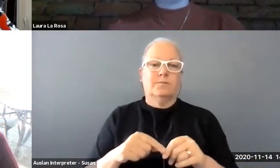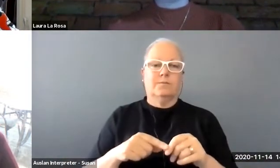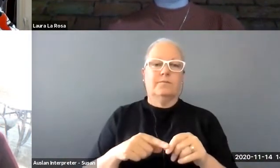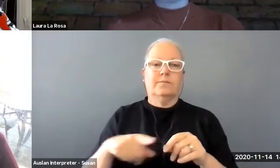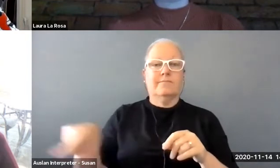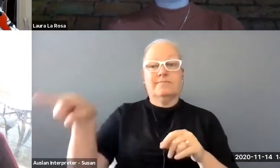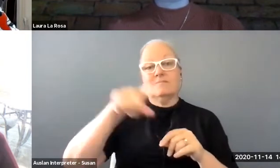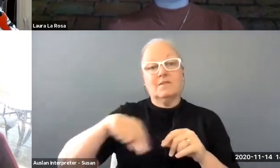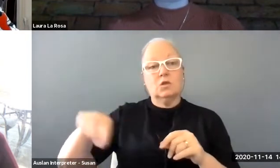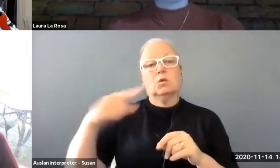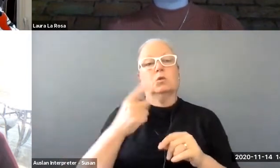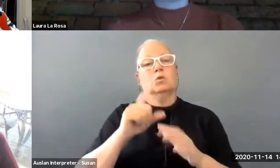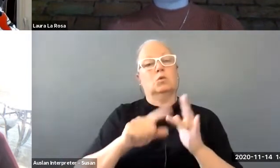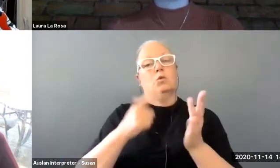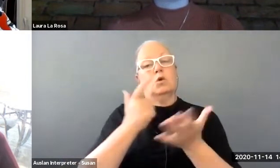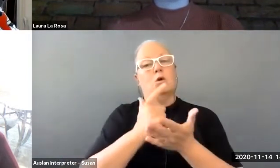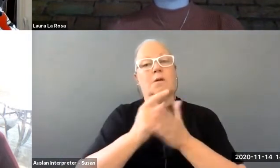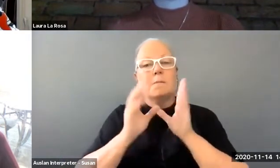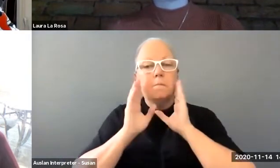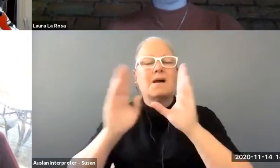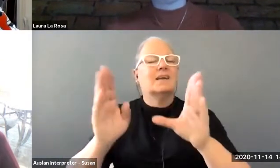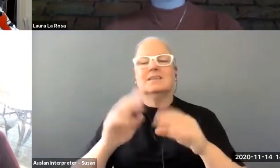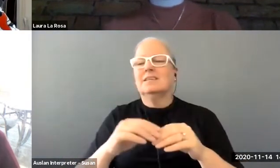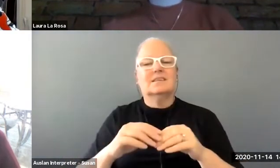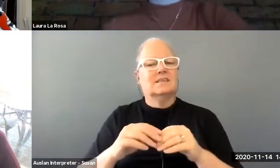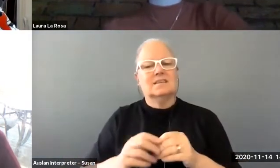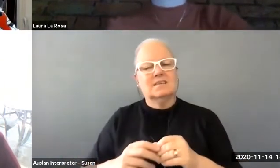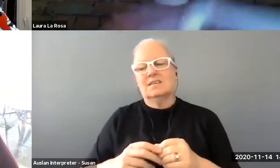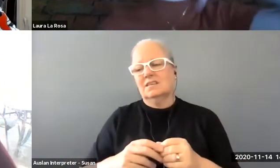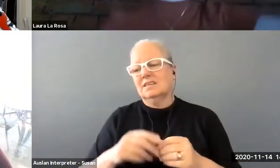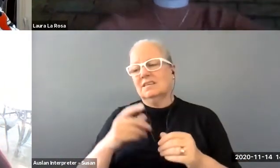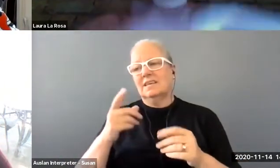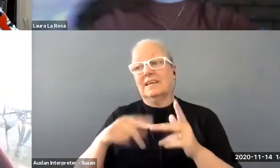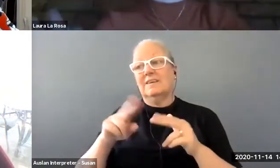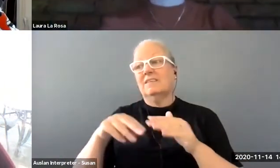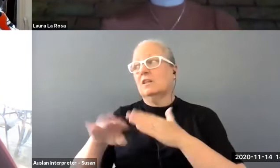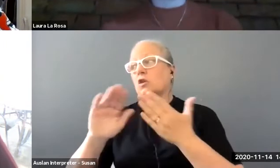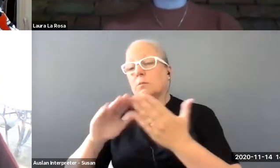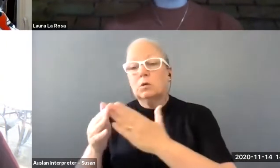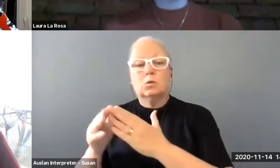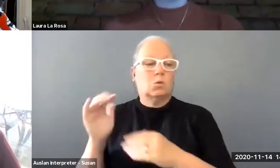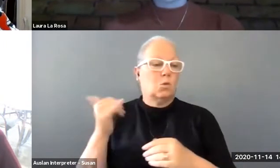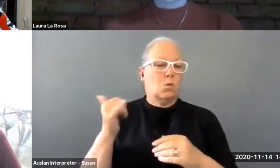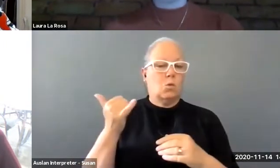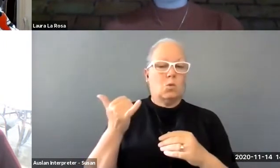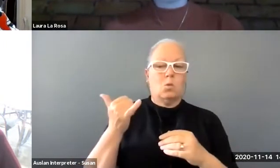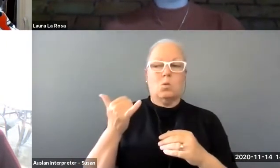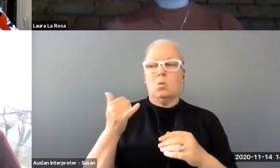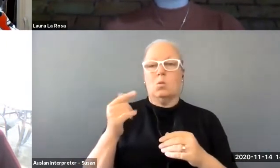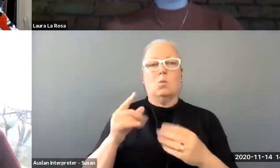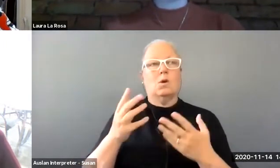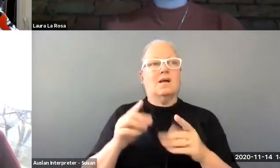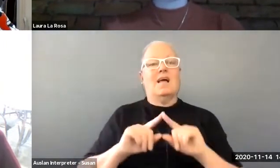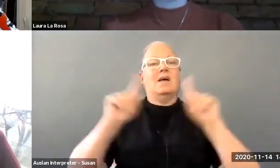know, did a lot of incredible work, whether it was community-based or something kind of more broader, that we